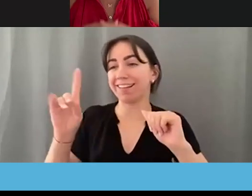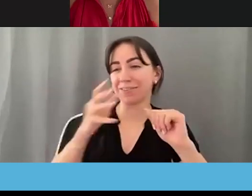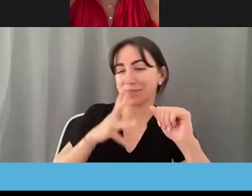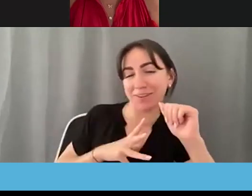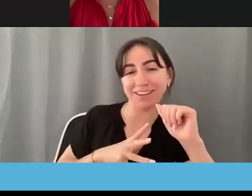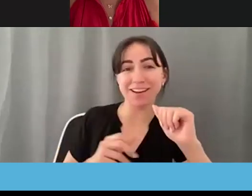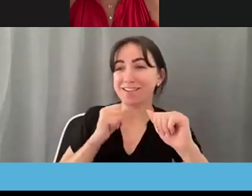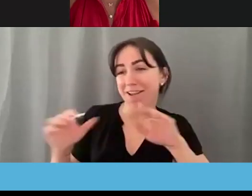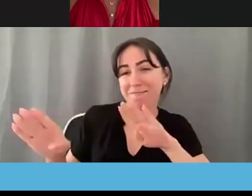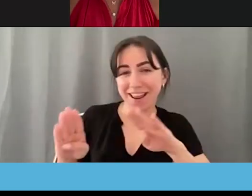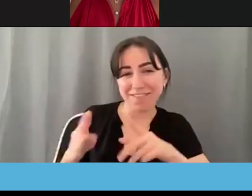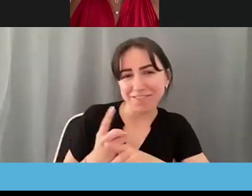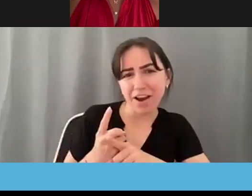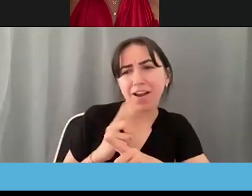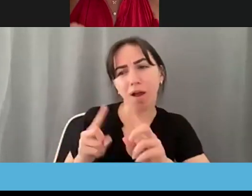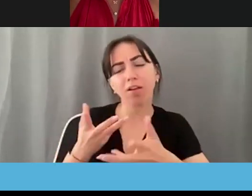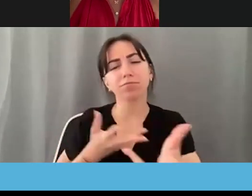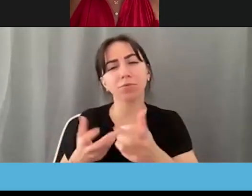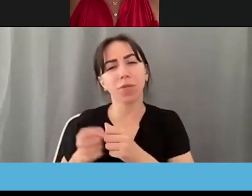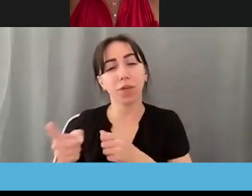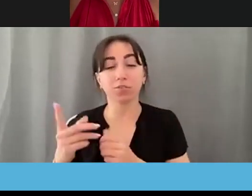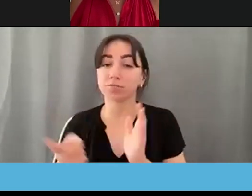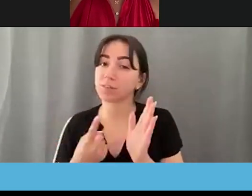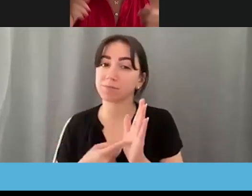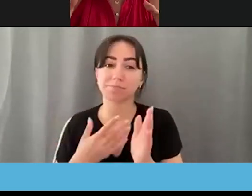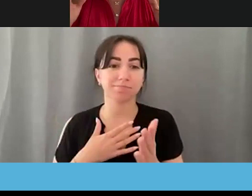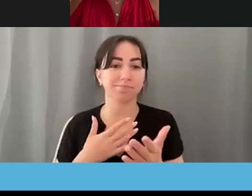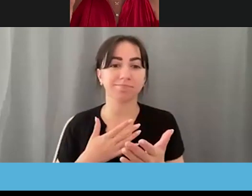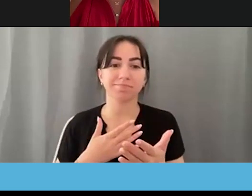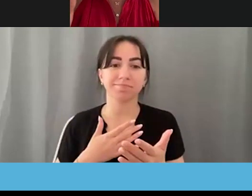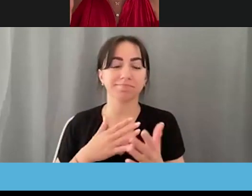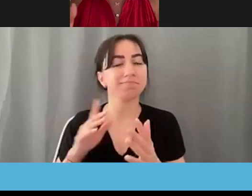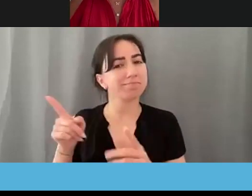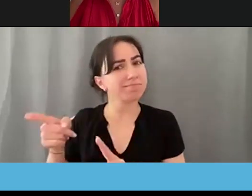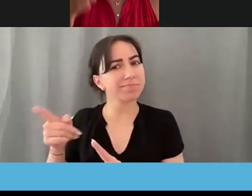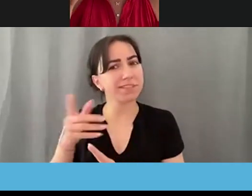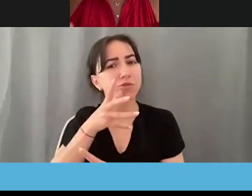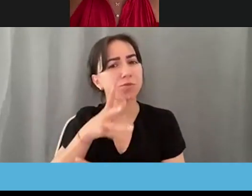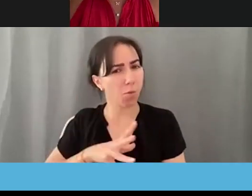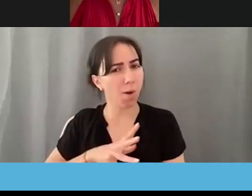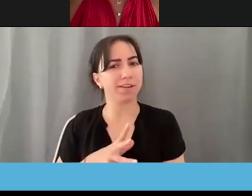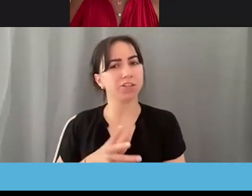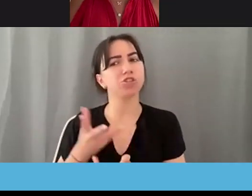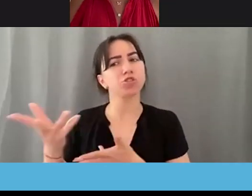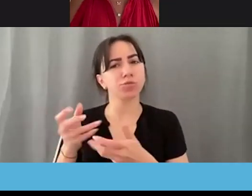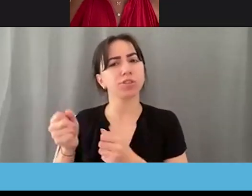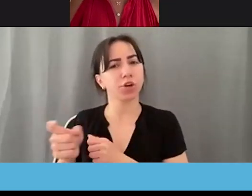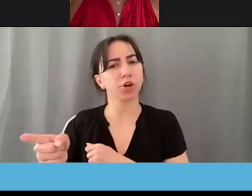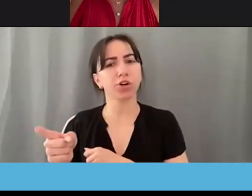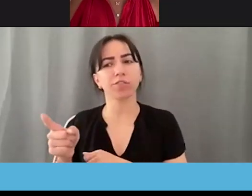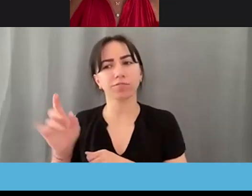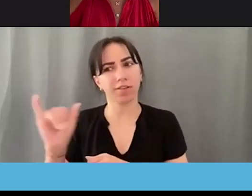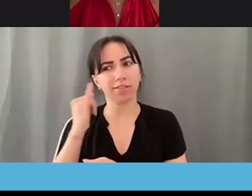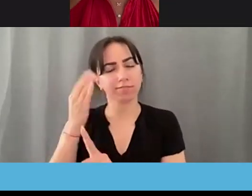not behaving like one. You know, when my daughter's, you know, remember, she's a lady. Treat her like a